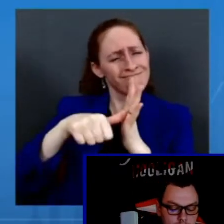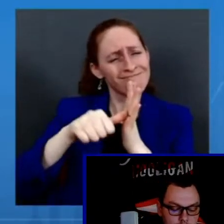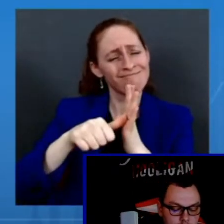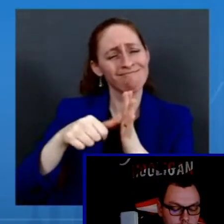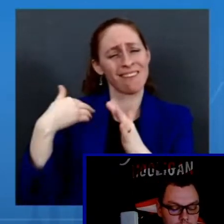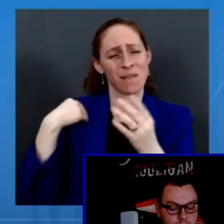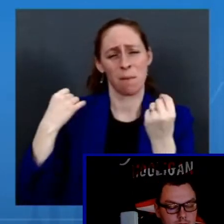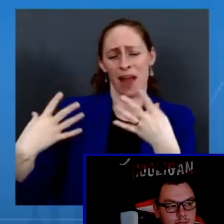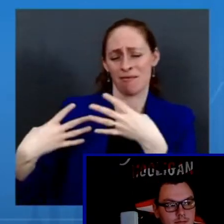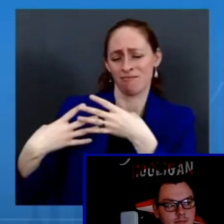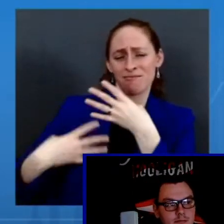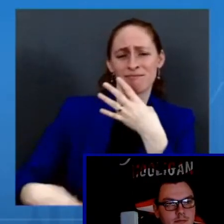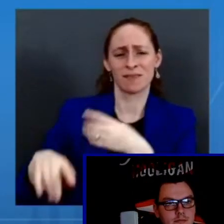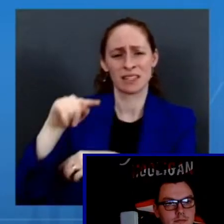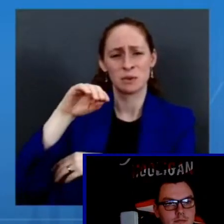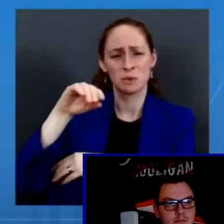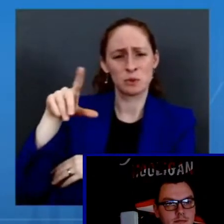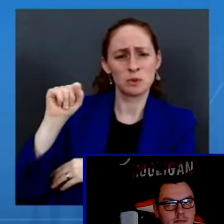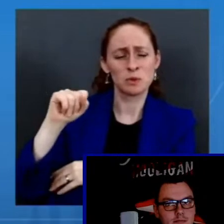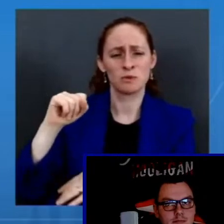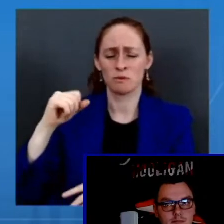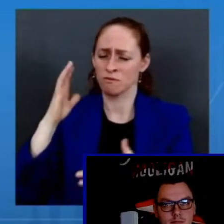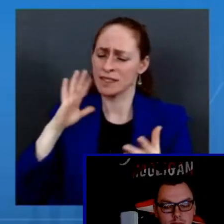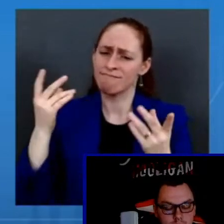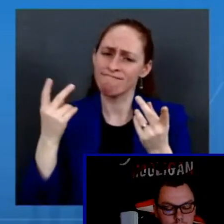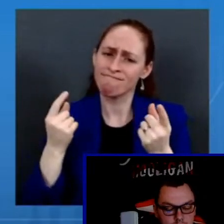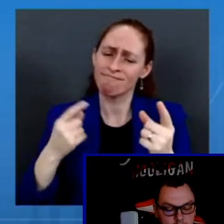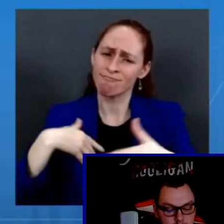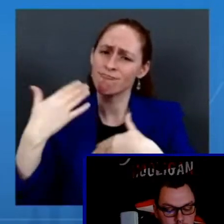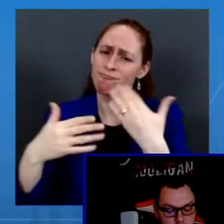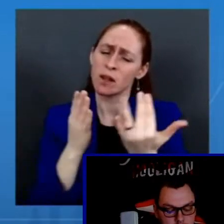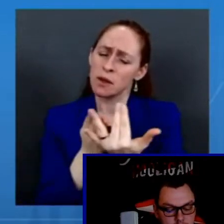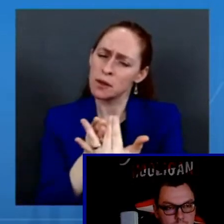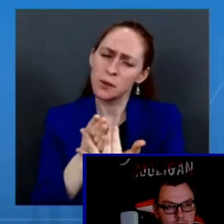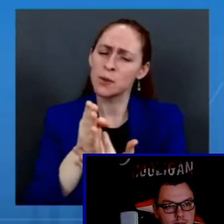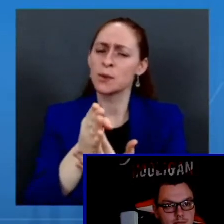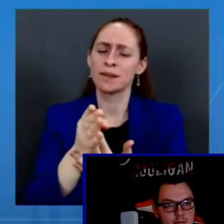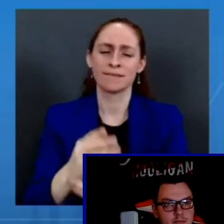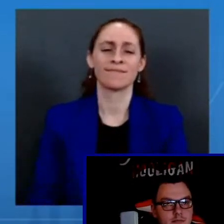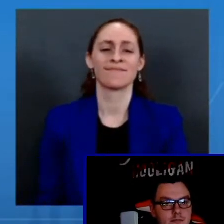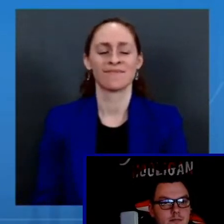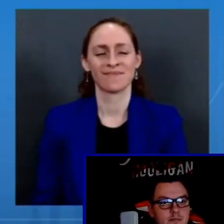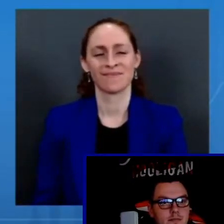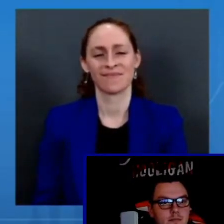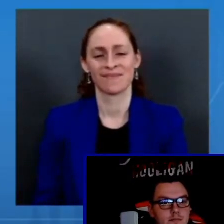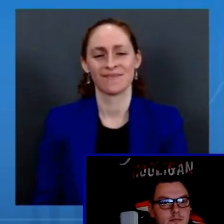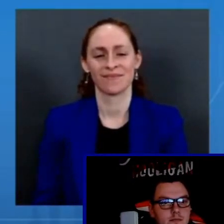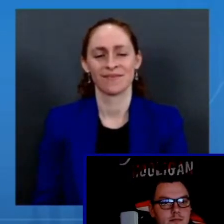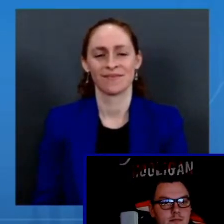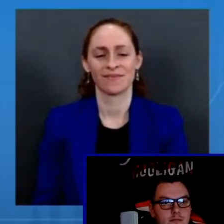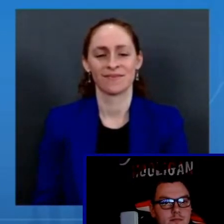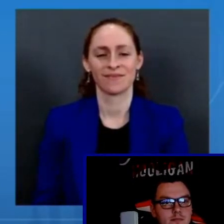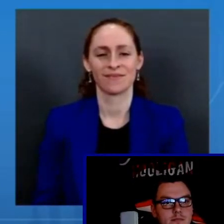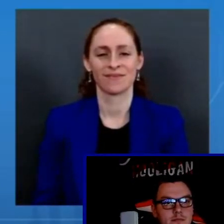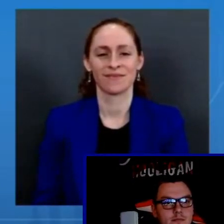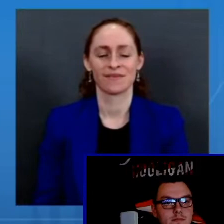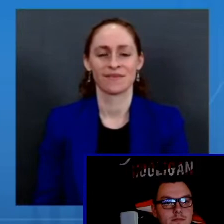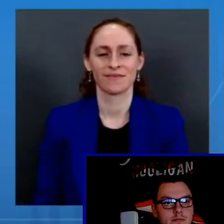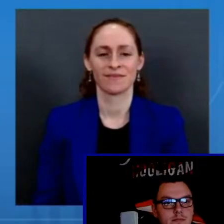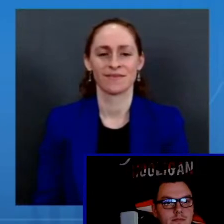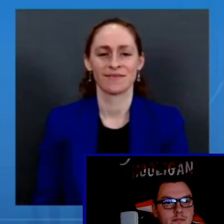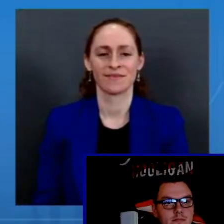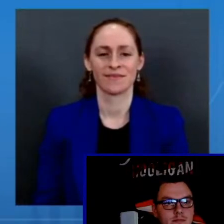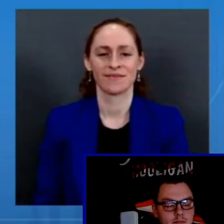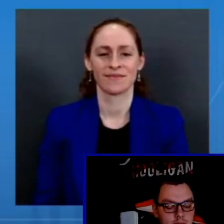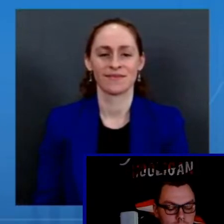Walensky. Thank you, Jeff. Good afternoon. As usual, I'd like to start by walking you through today's data. The current 7-day